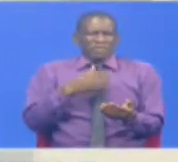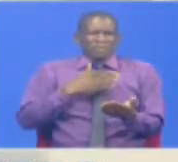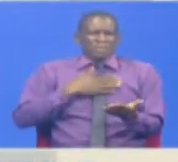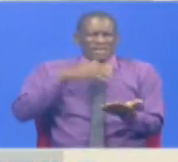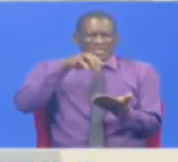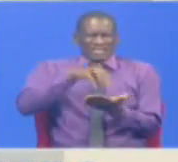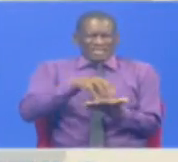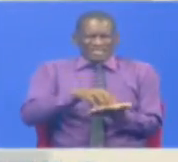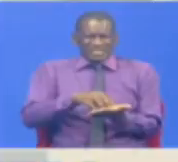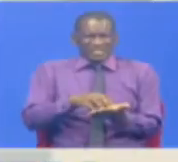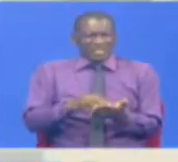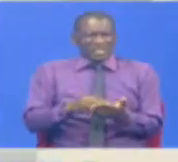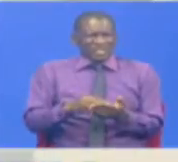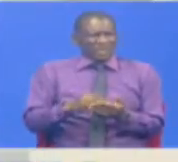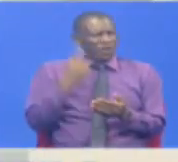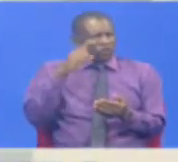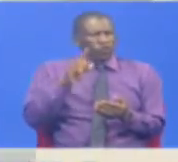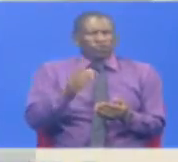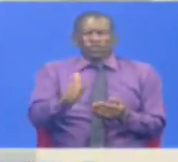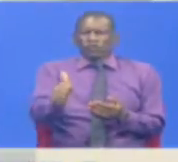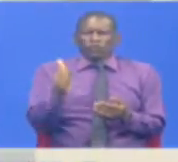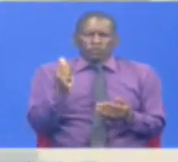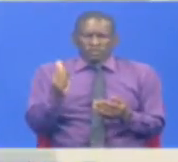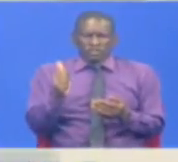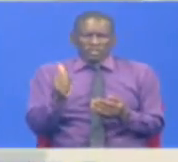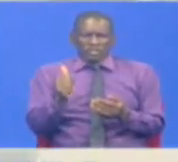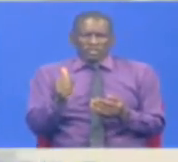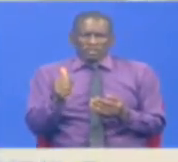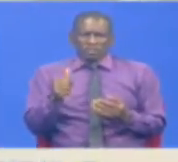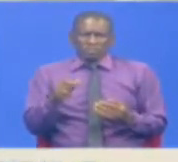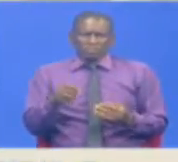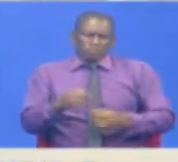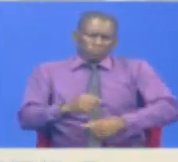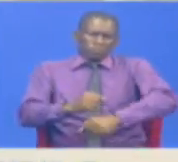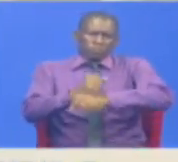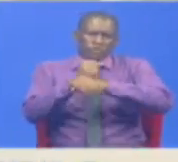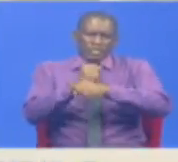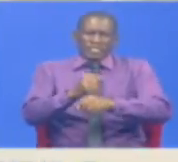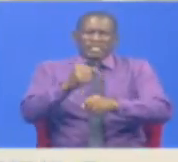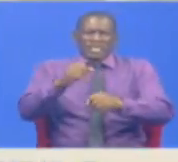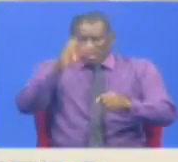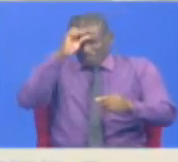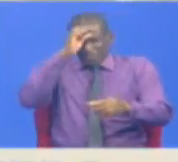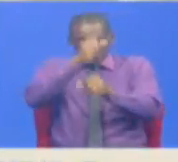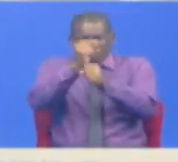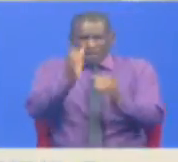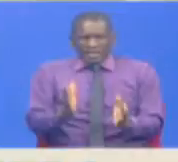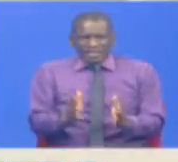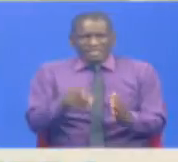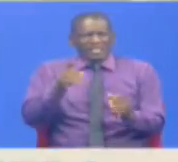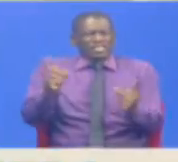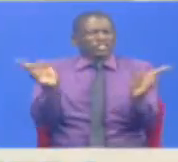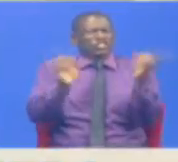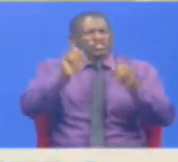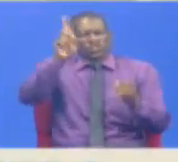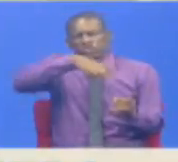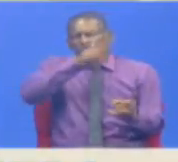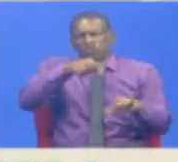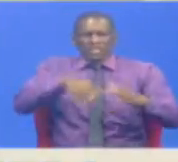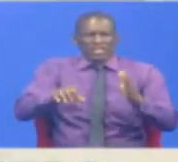kwa kushinda kusimamia wafanyikazi wa serikali ni kitu ambacho si hatia katika sheria